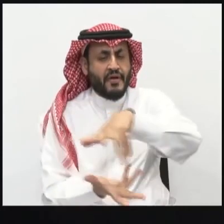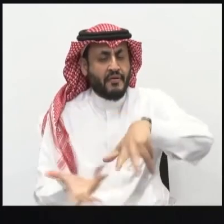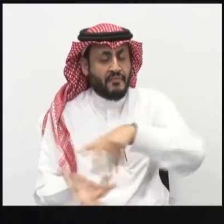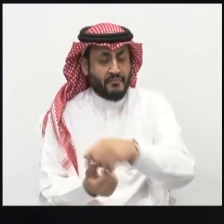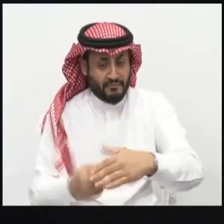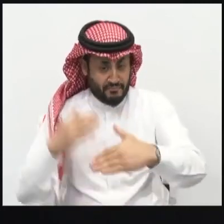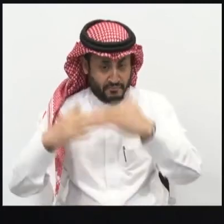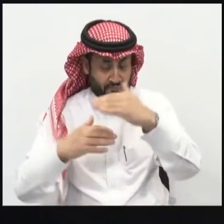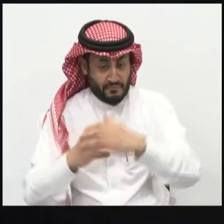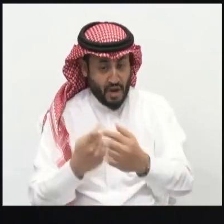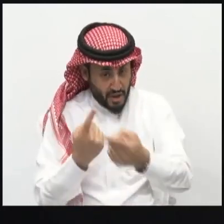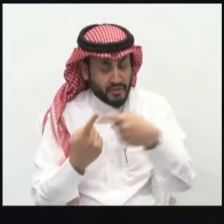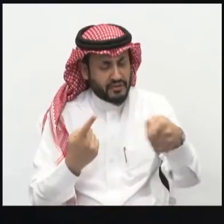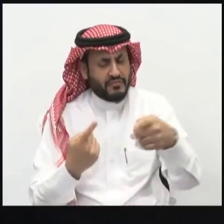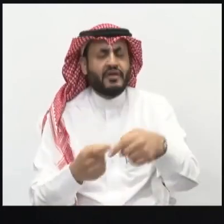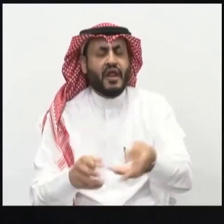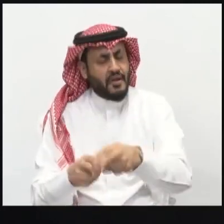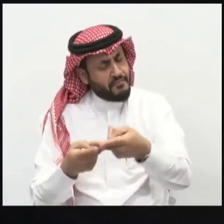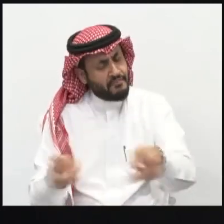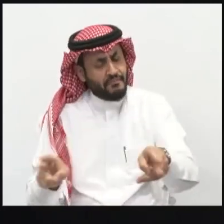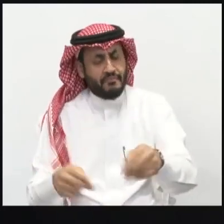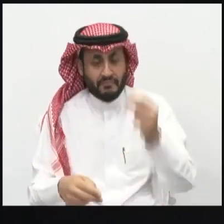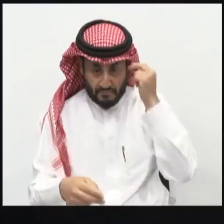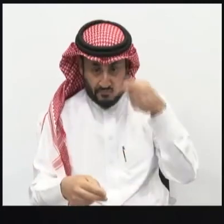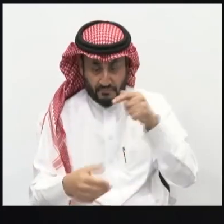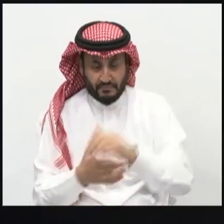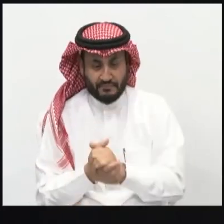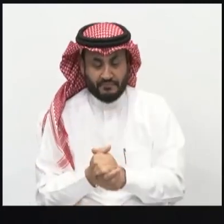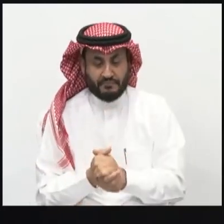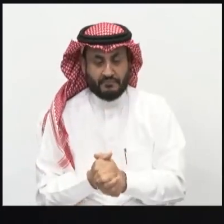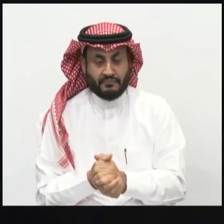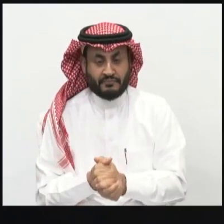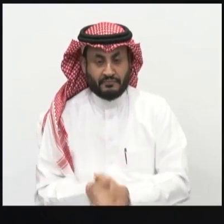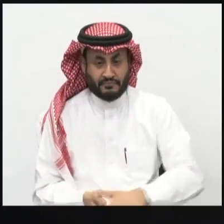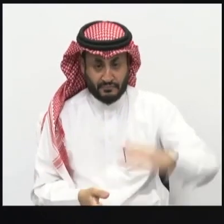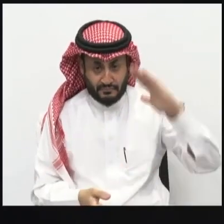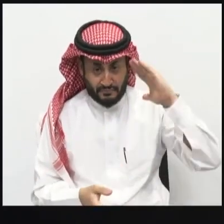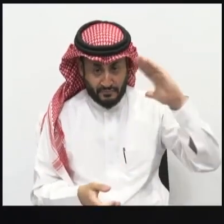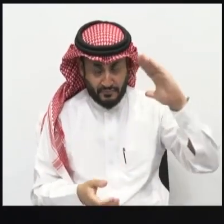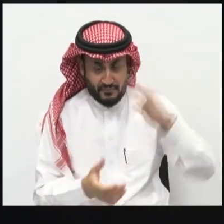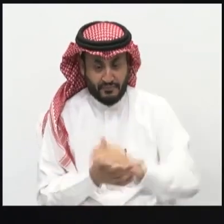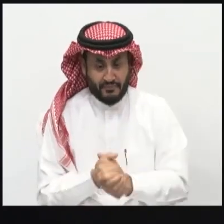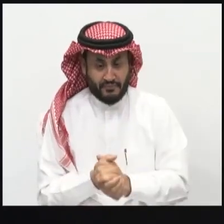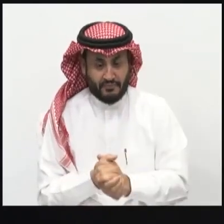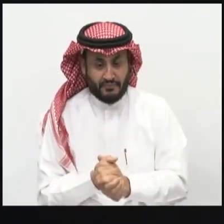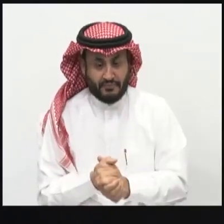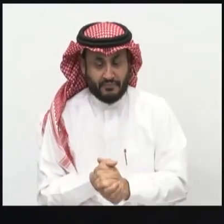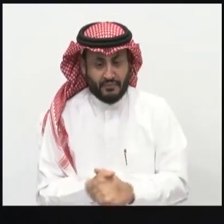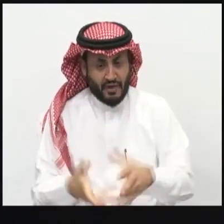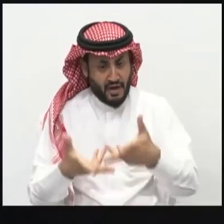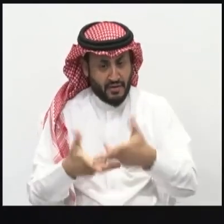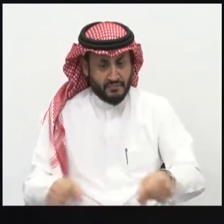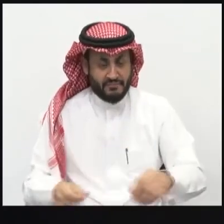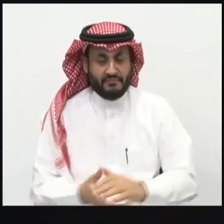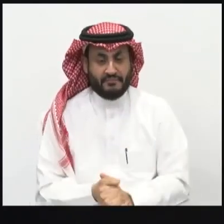one person, but you can make a difference. Believe that, okay? Thank you so much, boys and girls, and we're done.